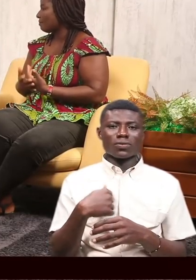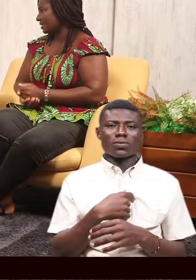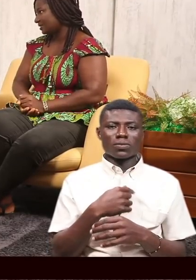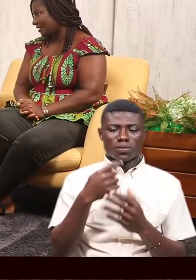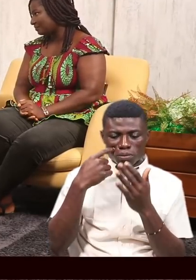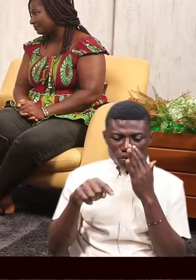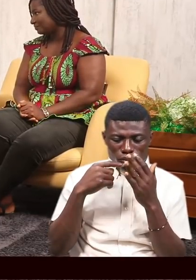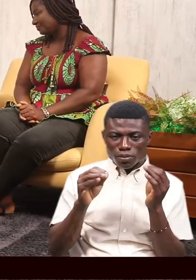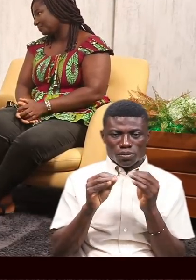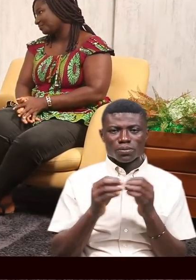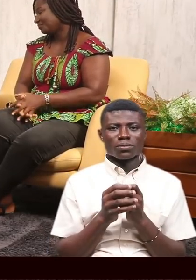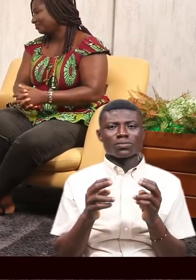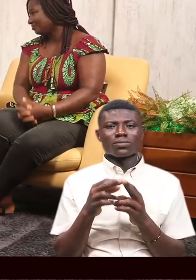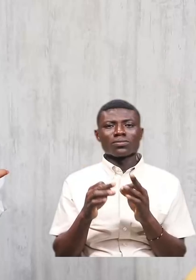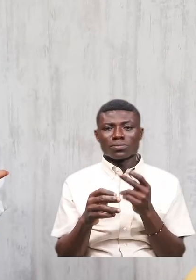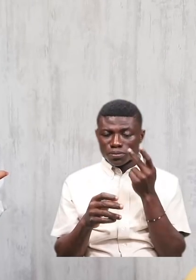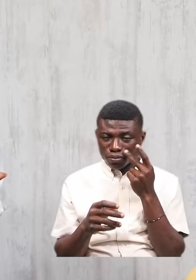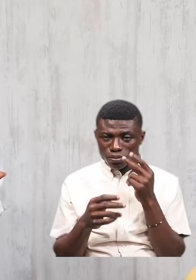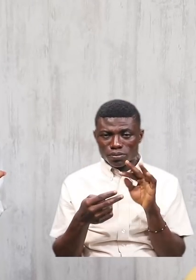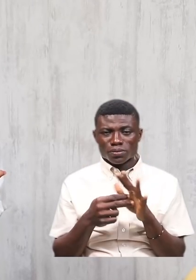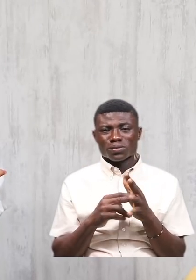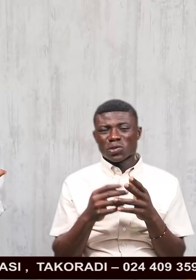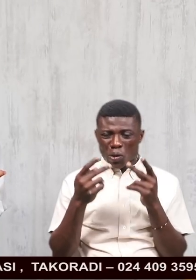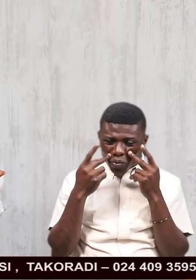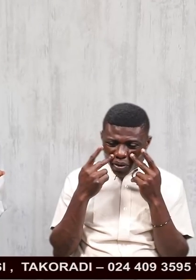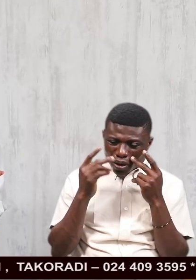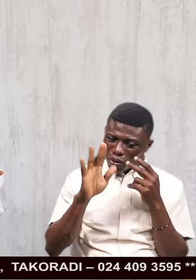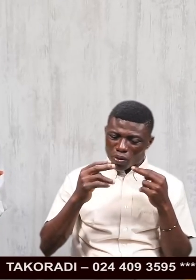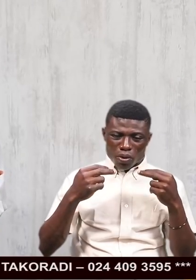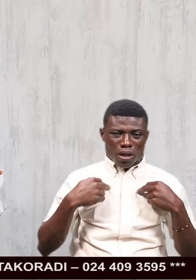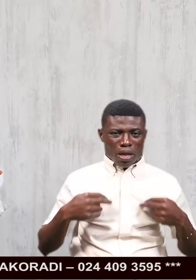but ambassador, it's who share or health condition and